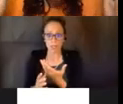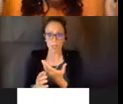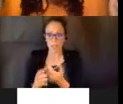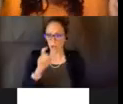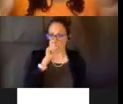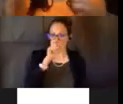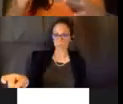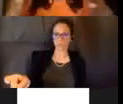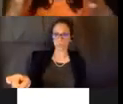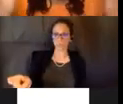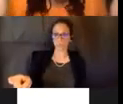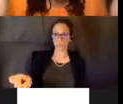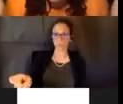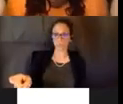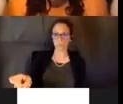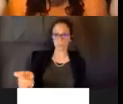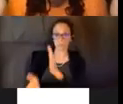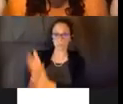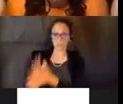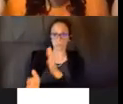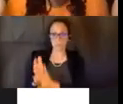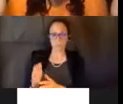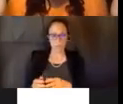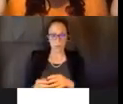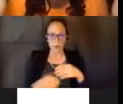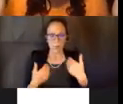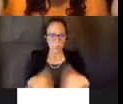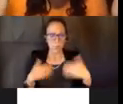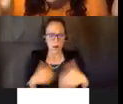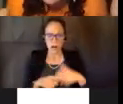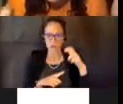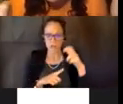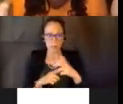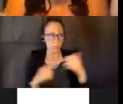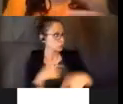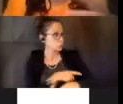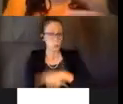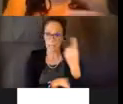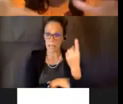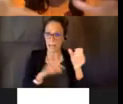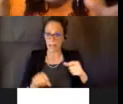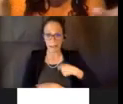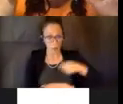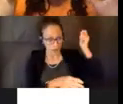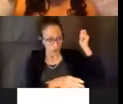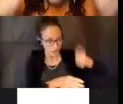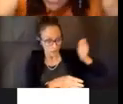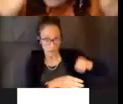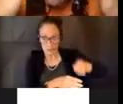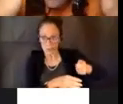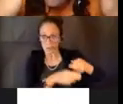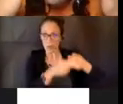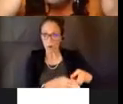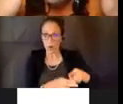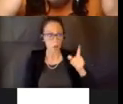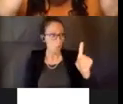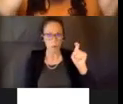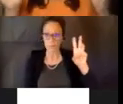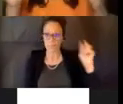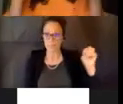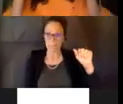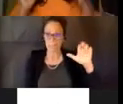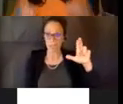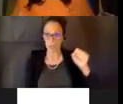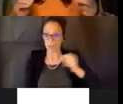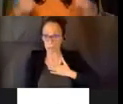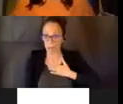don't believe anybody in the world has given you 160 acres just because you ran out on it, put your stake down, and then said, I just gotta last for 5 years.